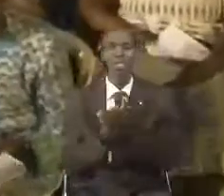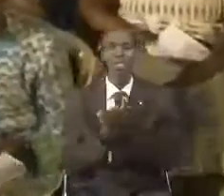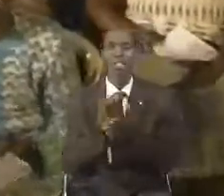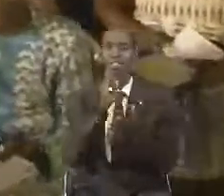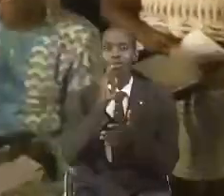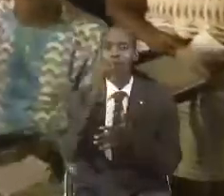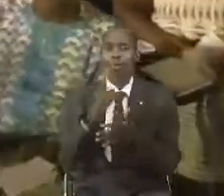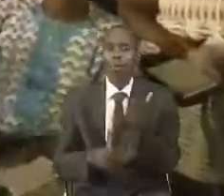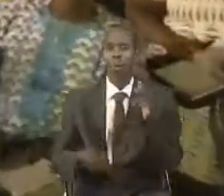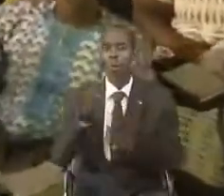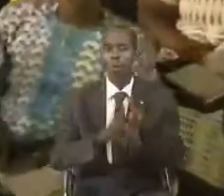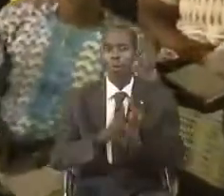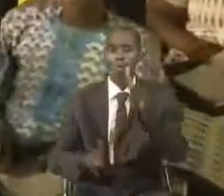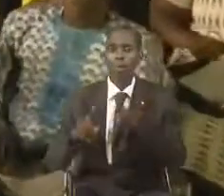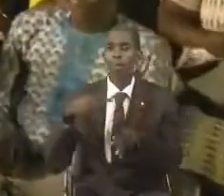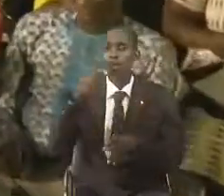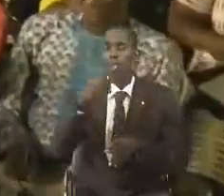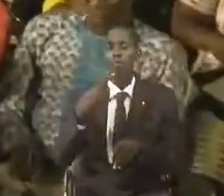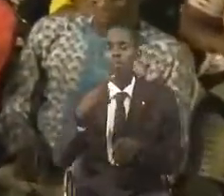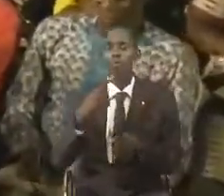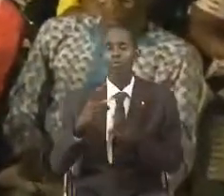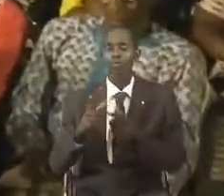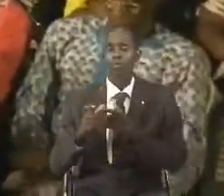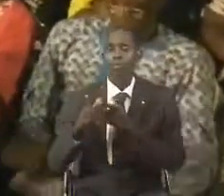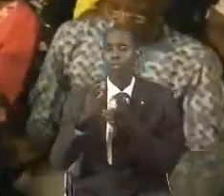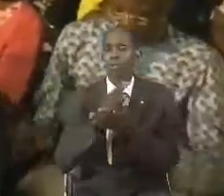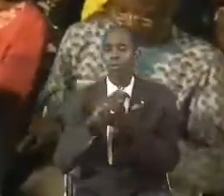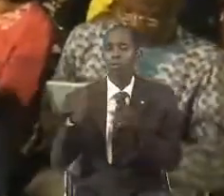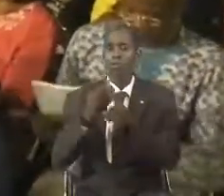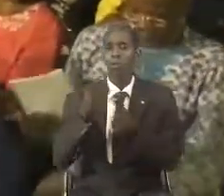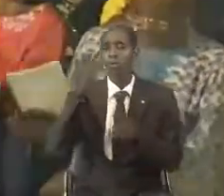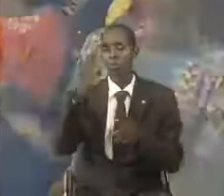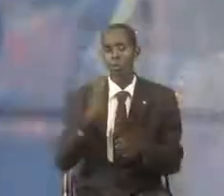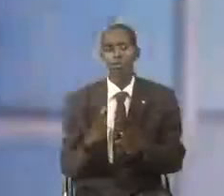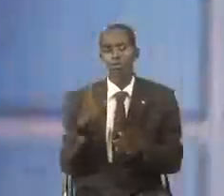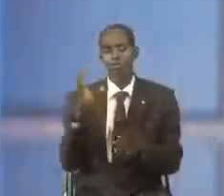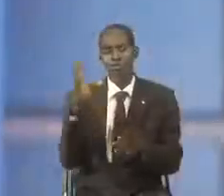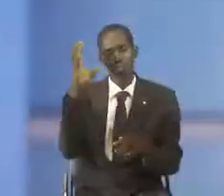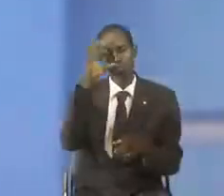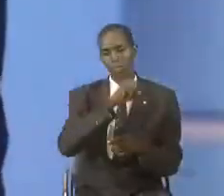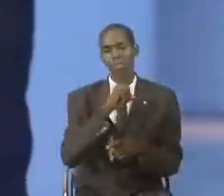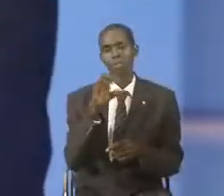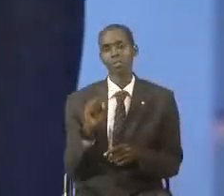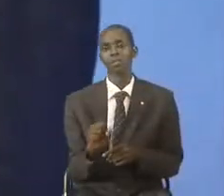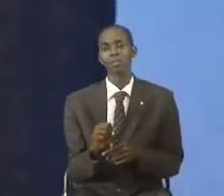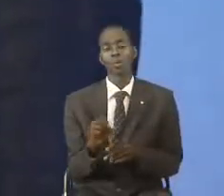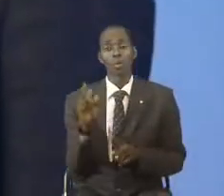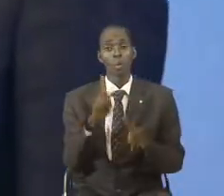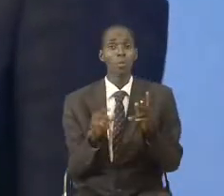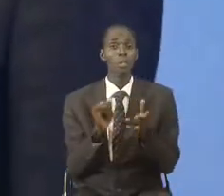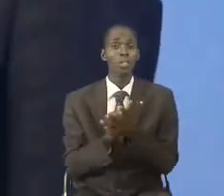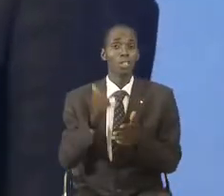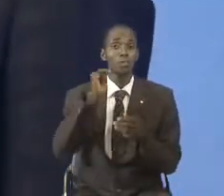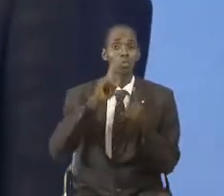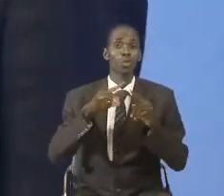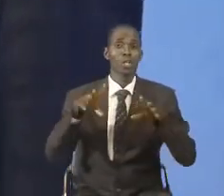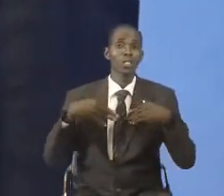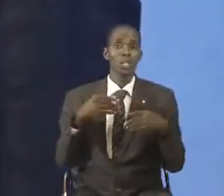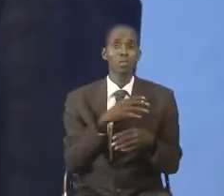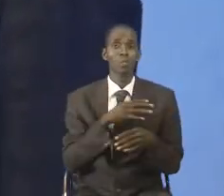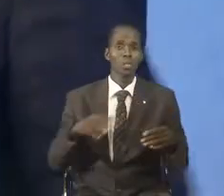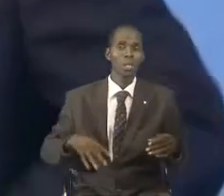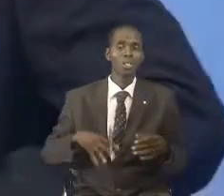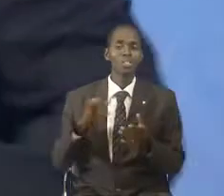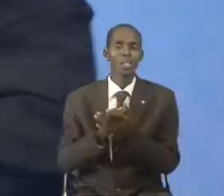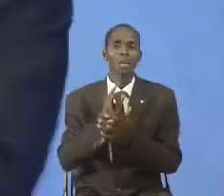the power of the enemy. That's what people who run away from Christ, that's what they are